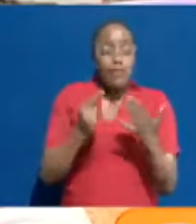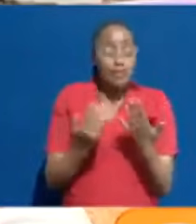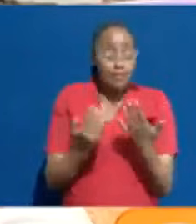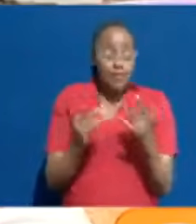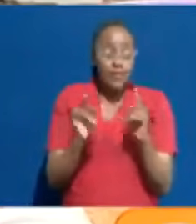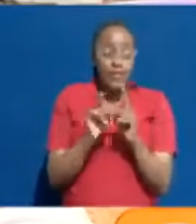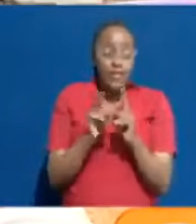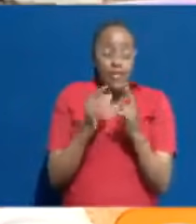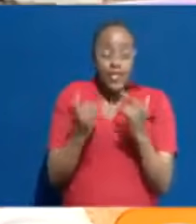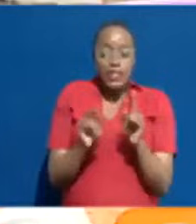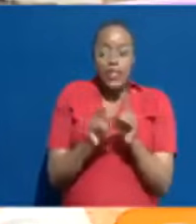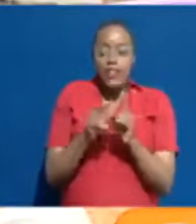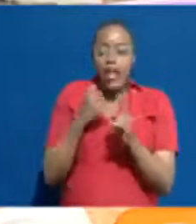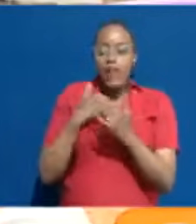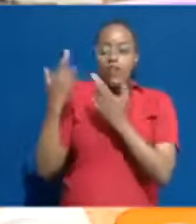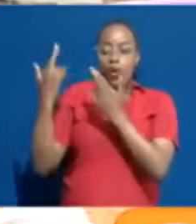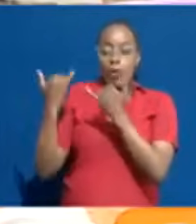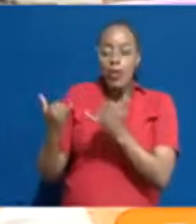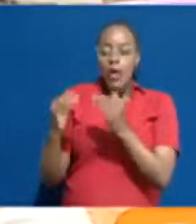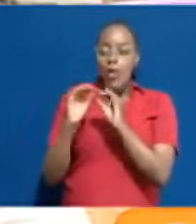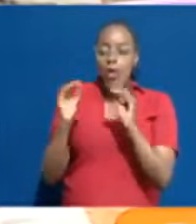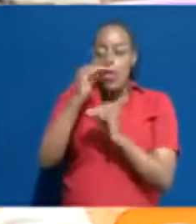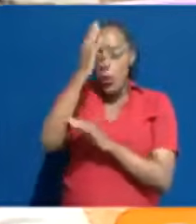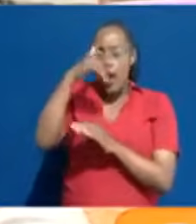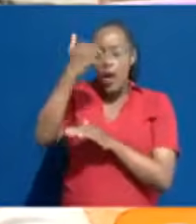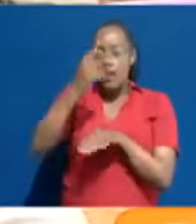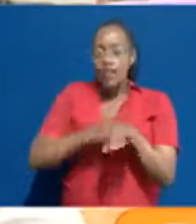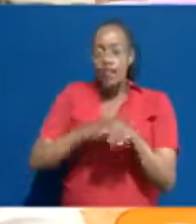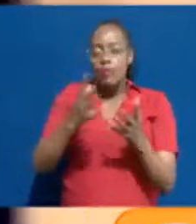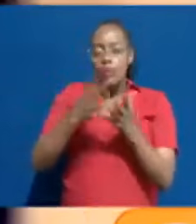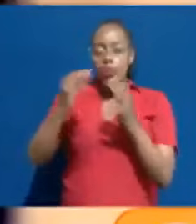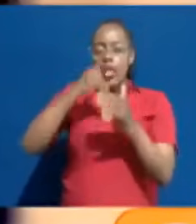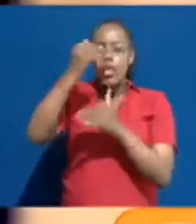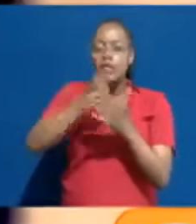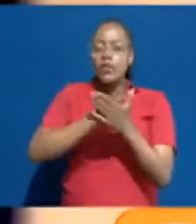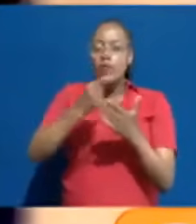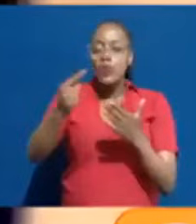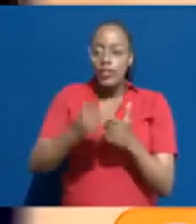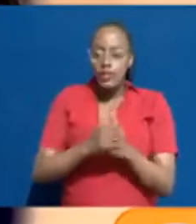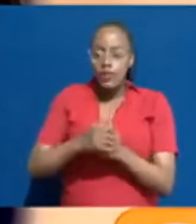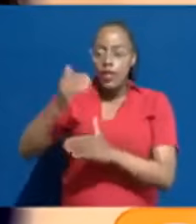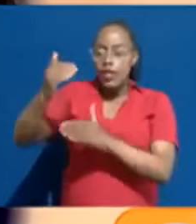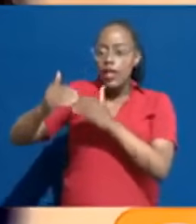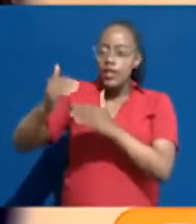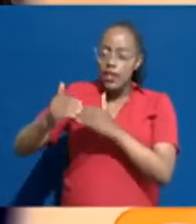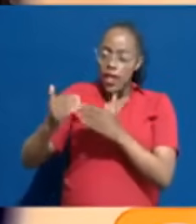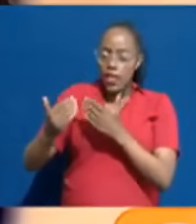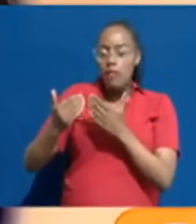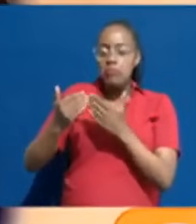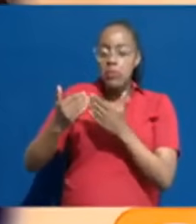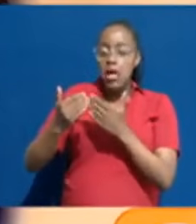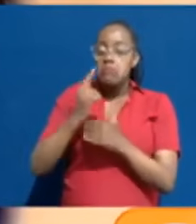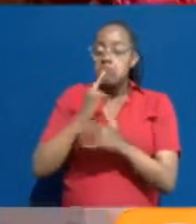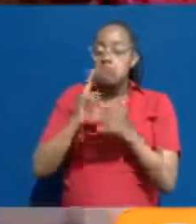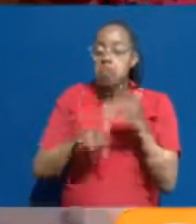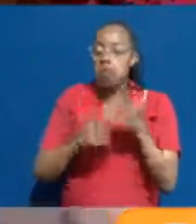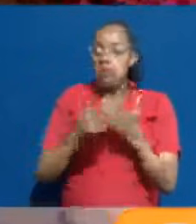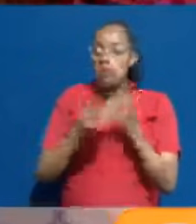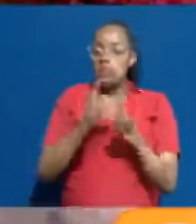Hata na kosa matumaini sasa juu sasa kila saa ukienda next week. Their next door neighbor Lydia stated that on